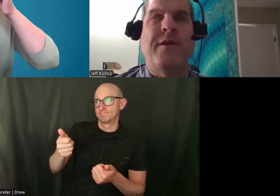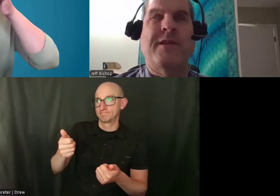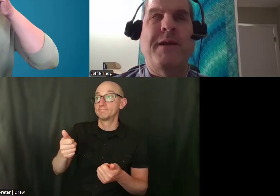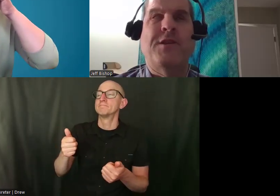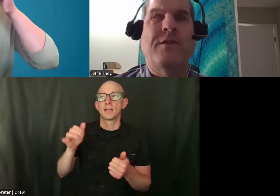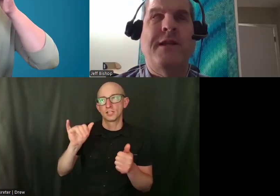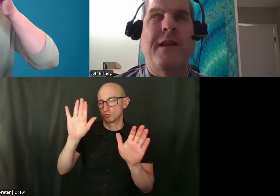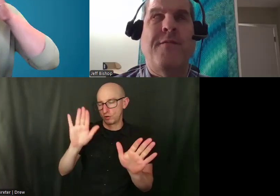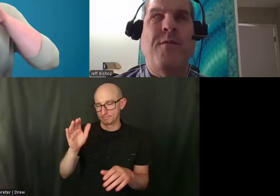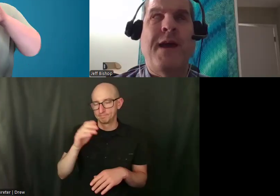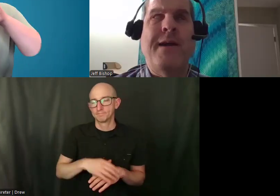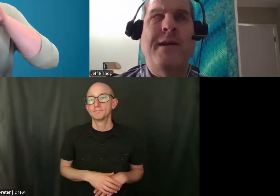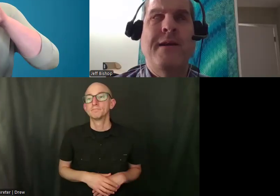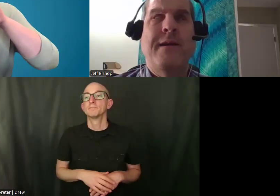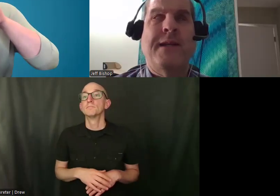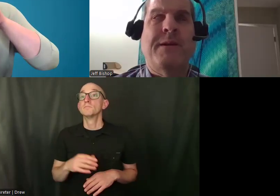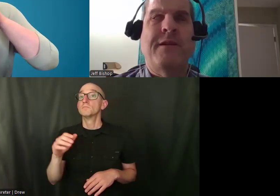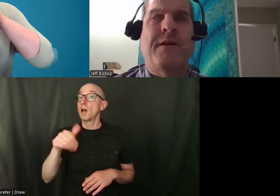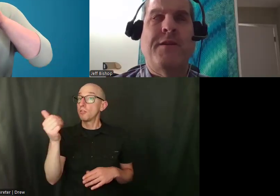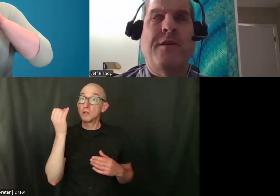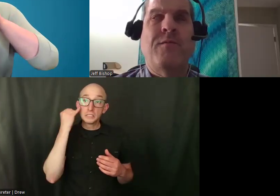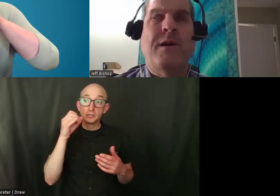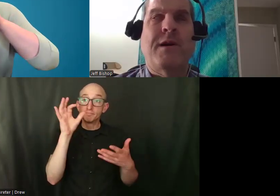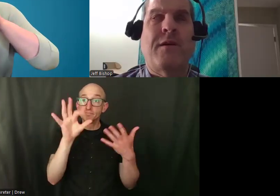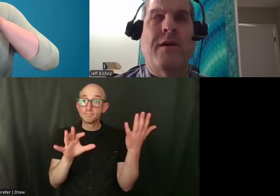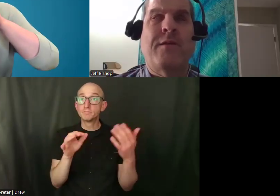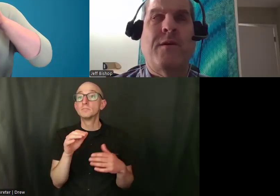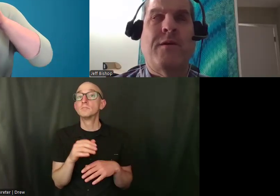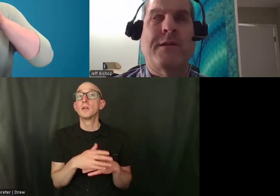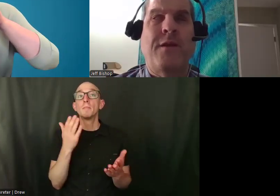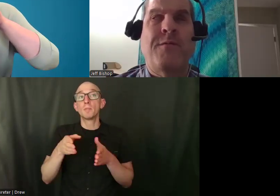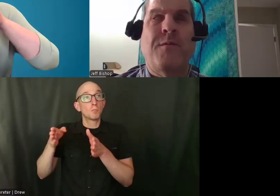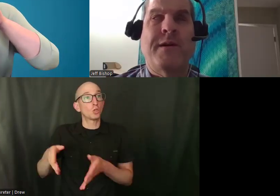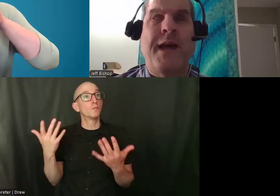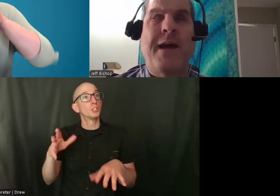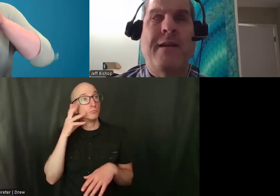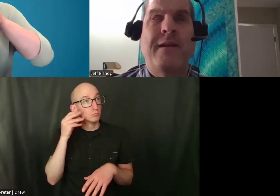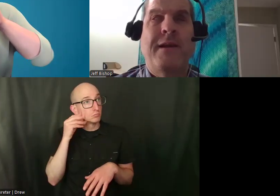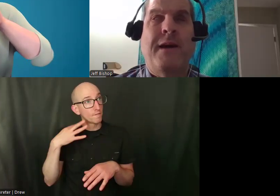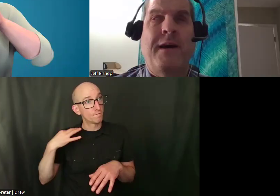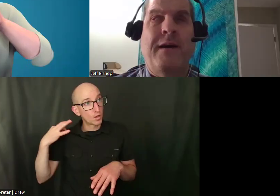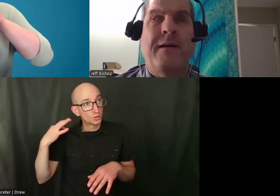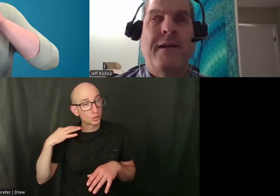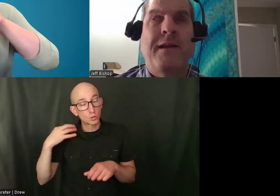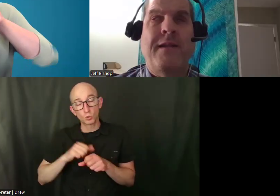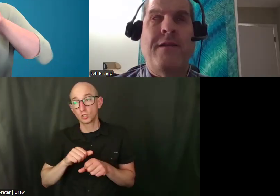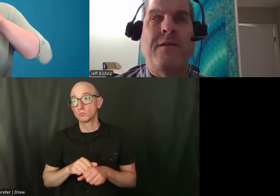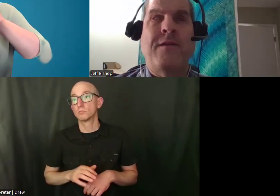want to do here is make sure that if you've had, especially volunteer work or other roles that you've worked at,